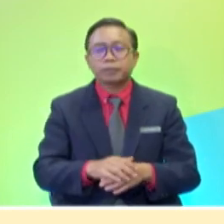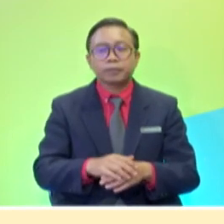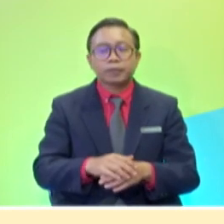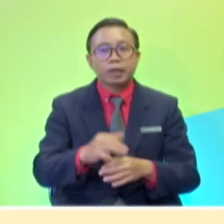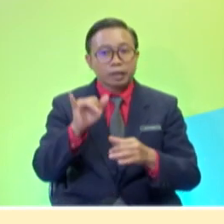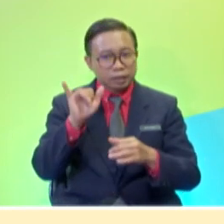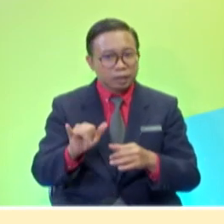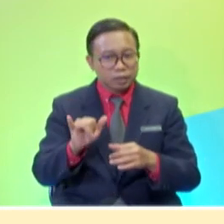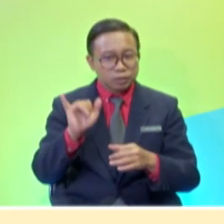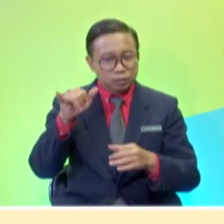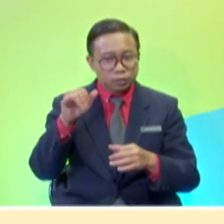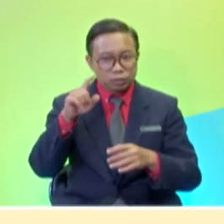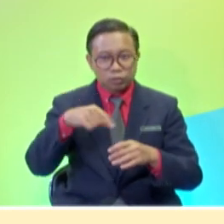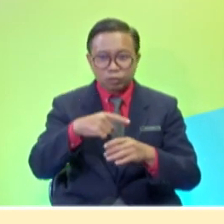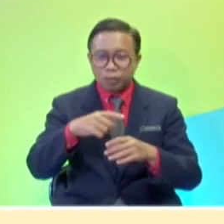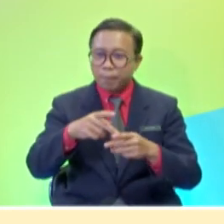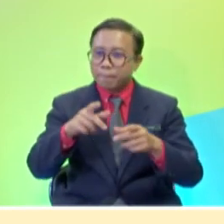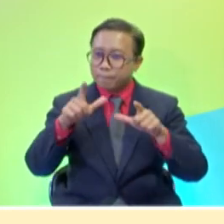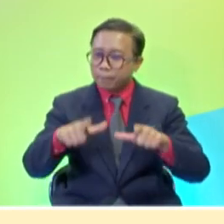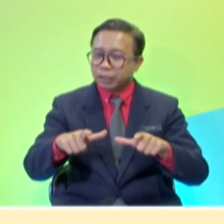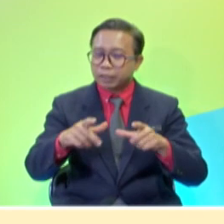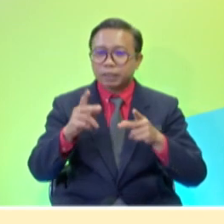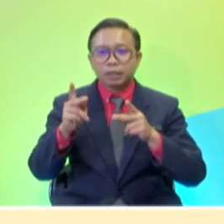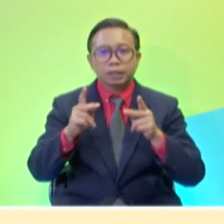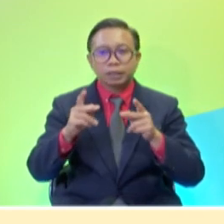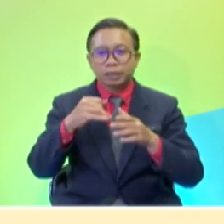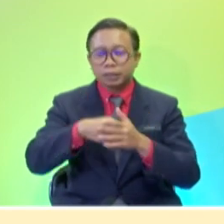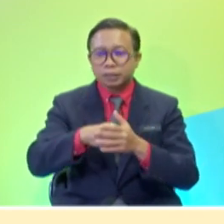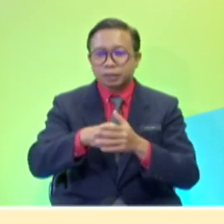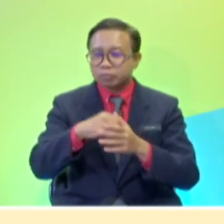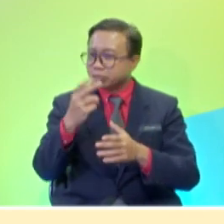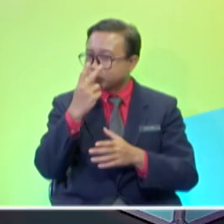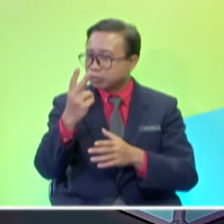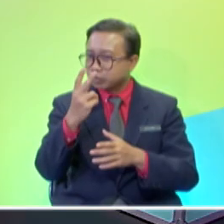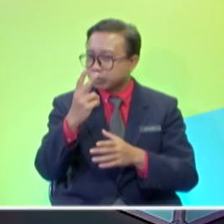Yesterday, we went to Buckingham Palace, but we didn't see the Queen.